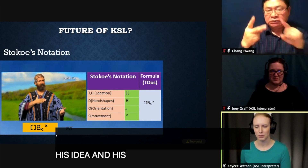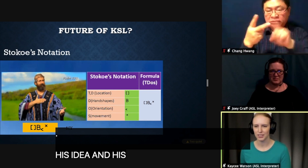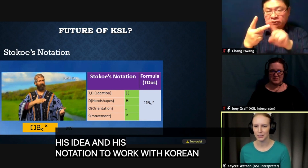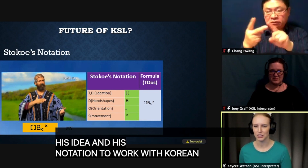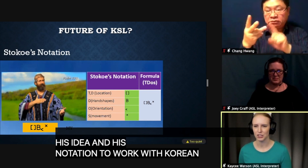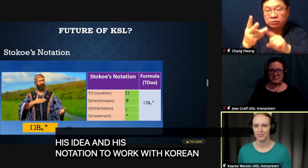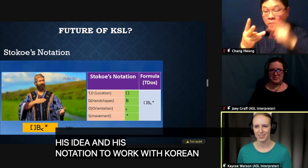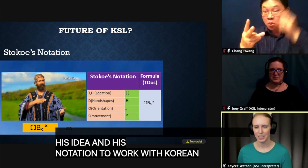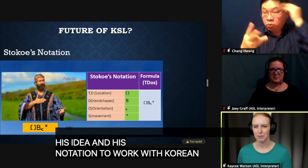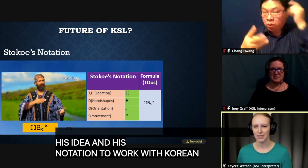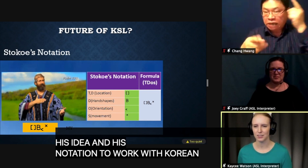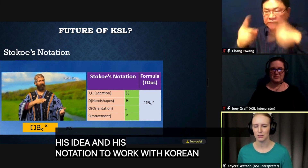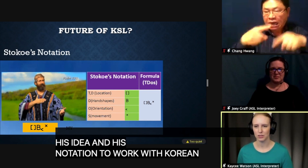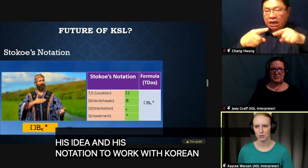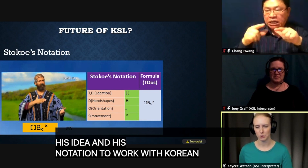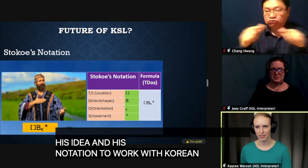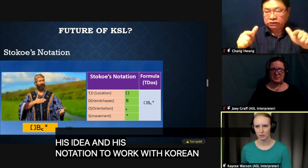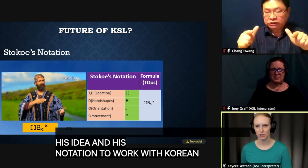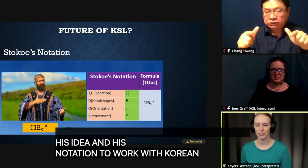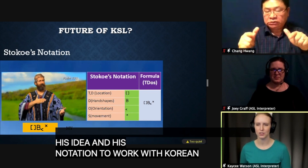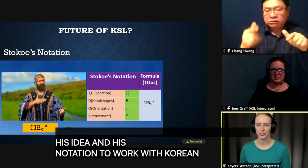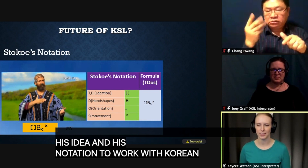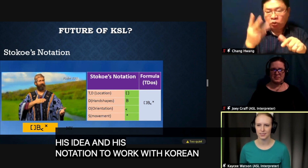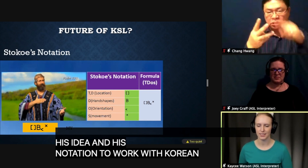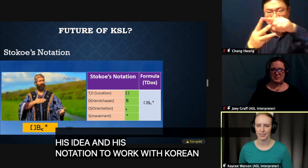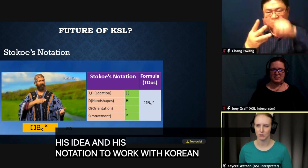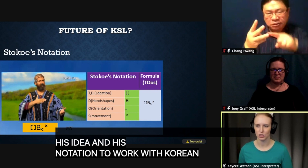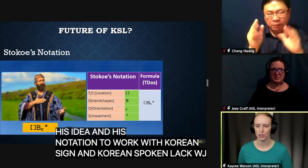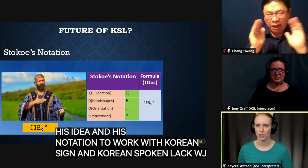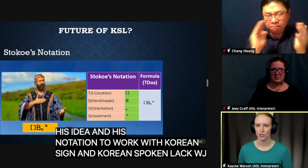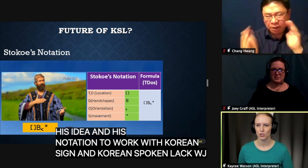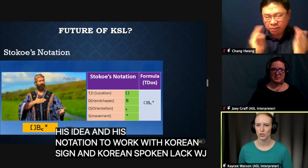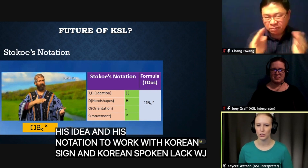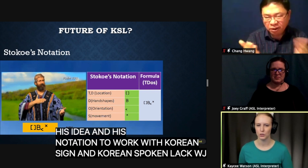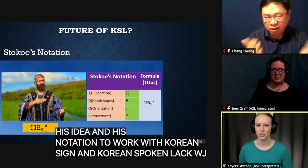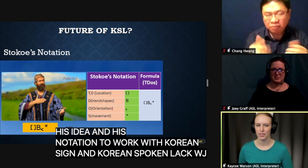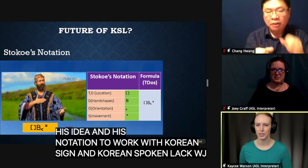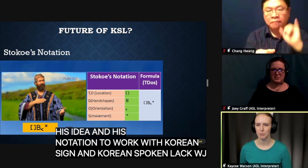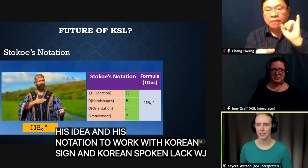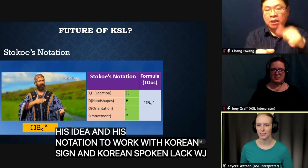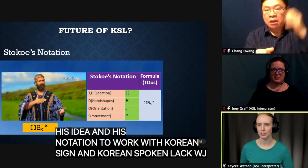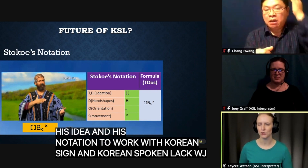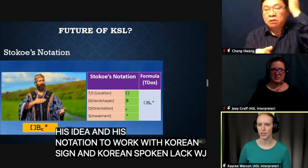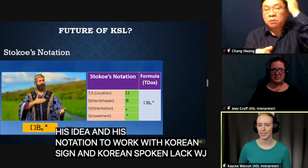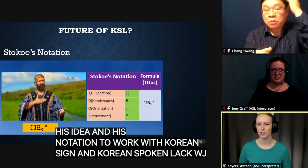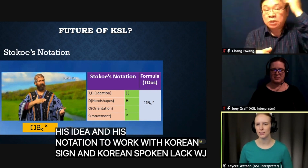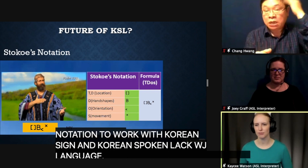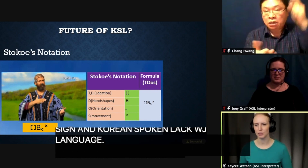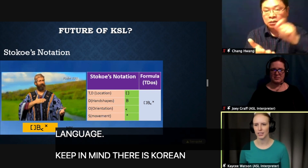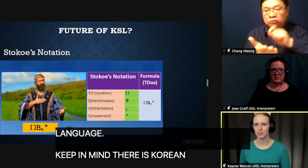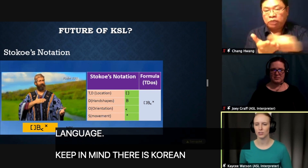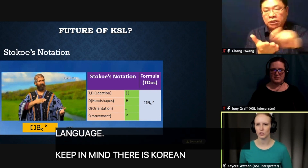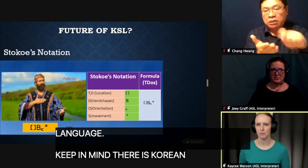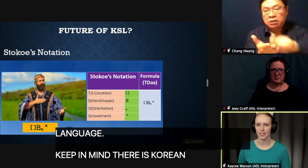and Korean spoken language. Keep in mind that there's spoken language and then there's Korean Sign Language. So if we compare different